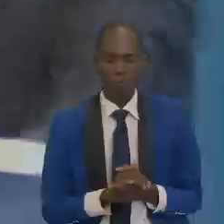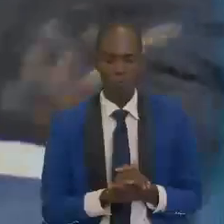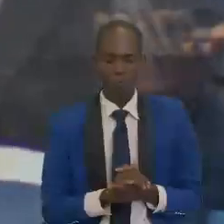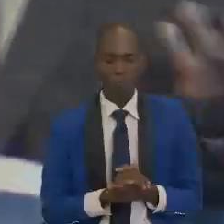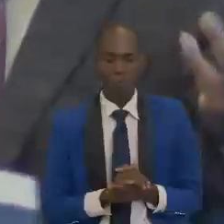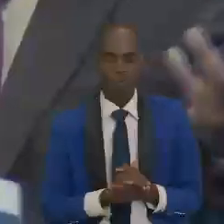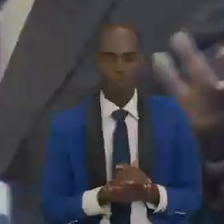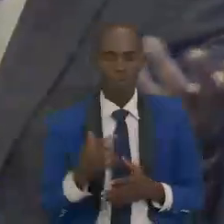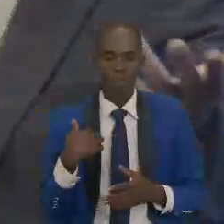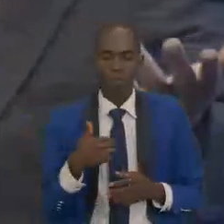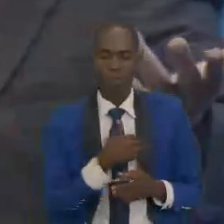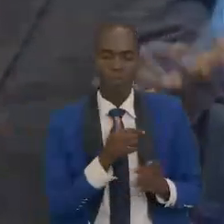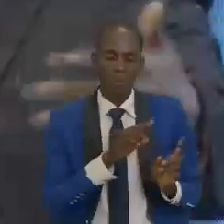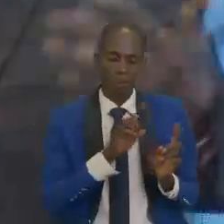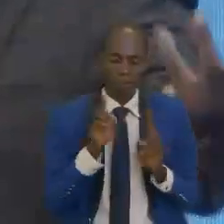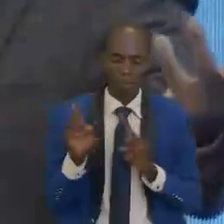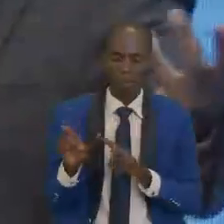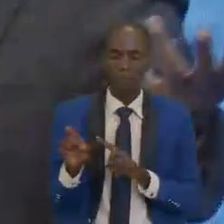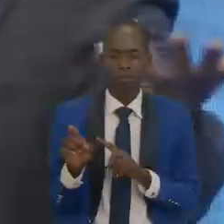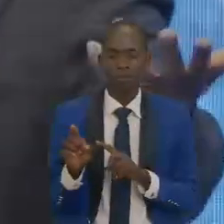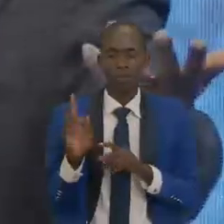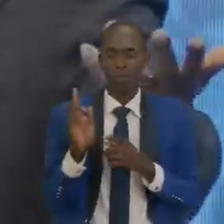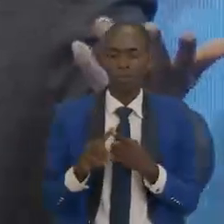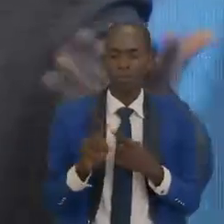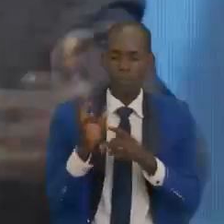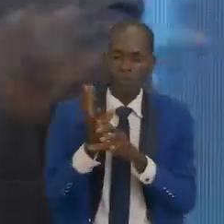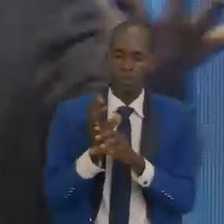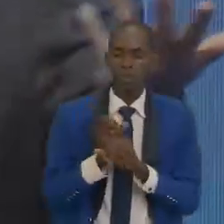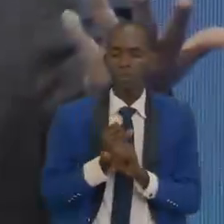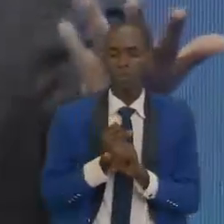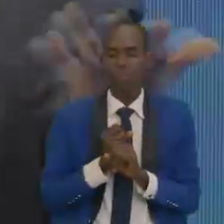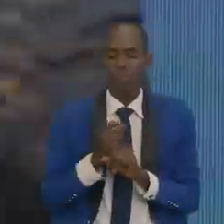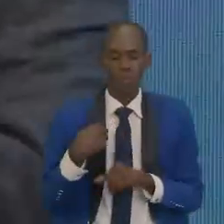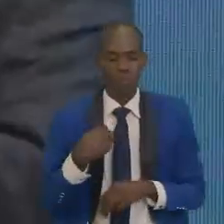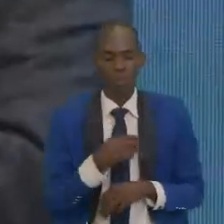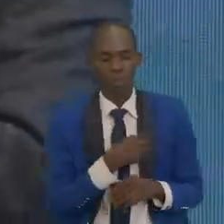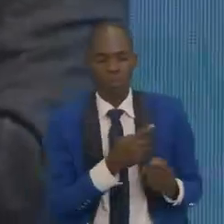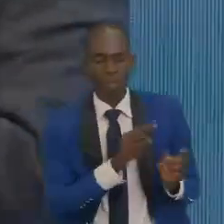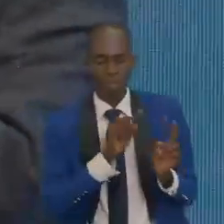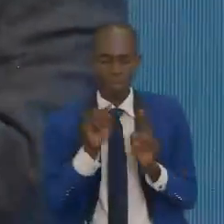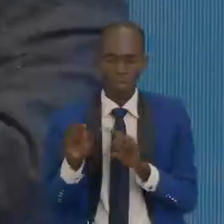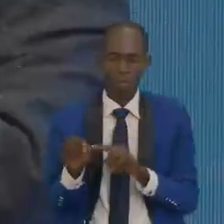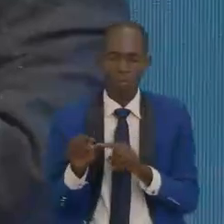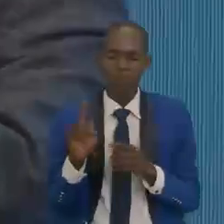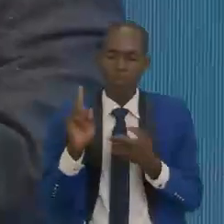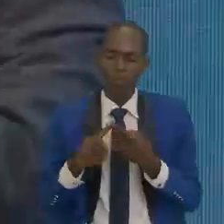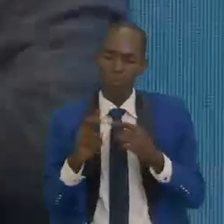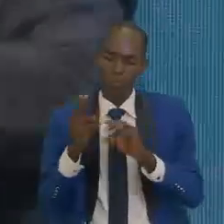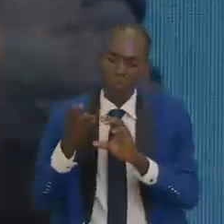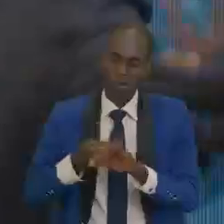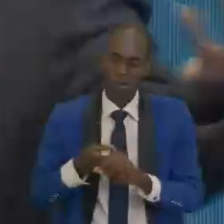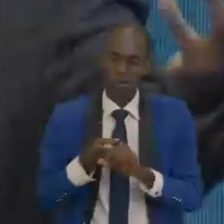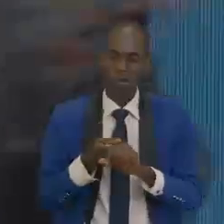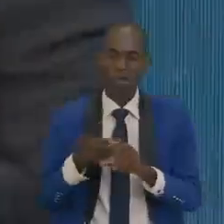we come to receive. We come to partake.